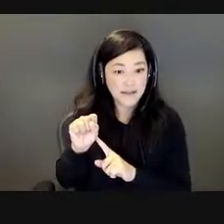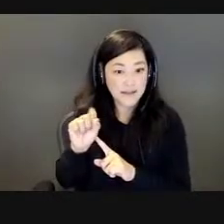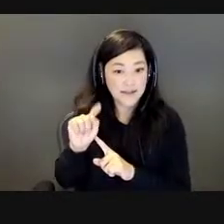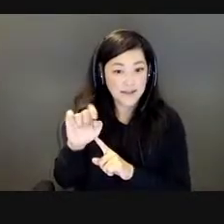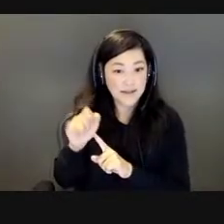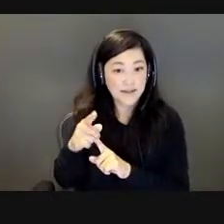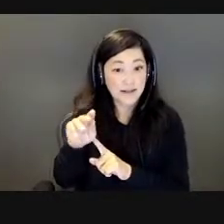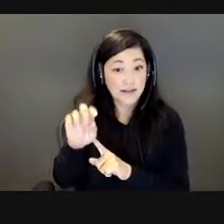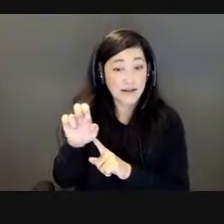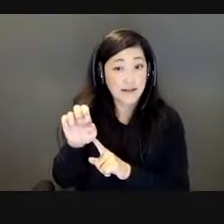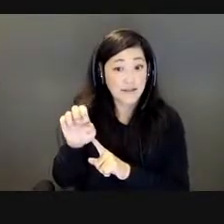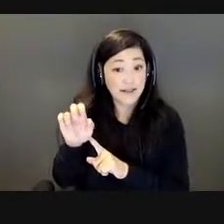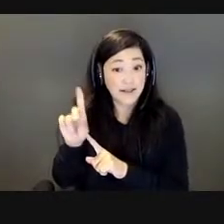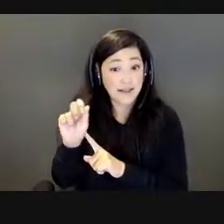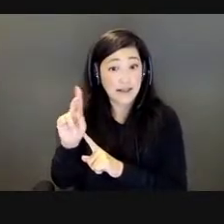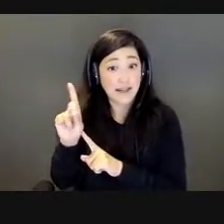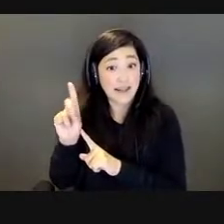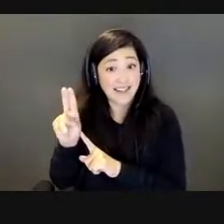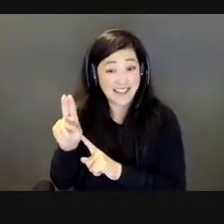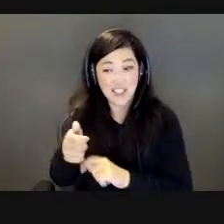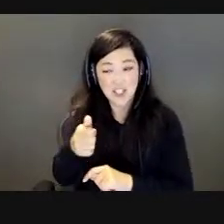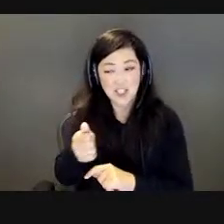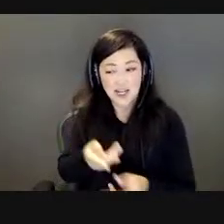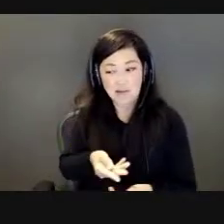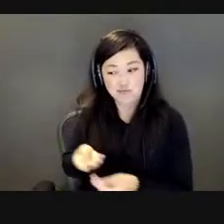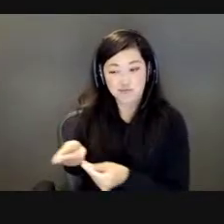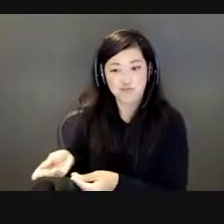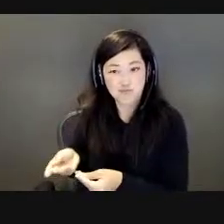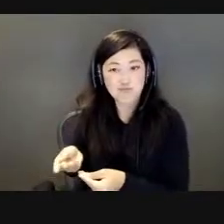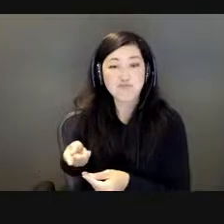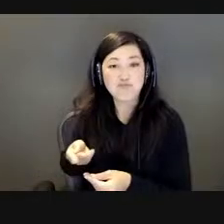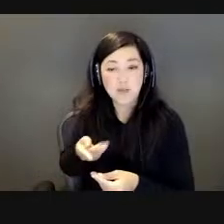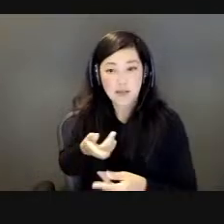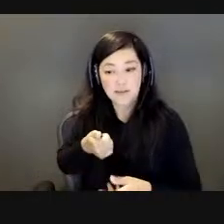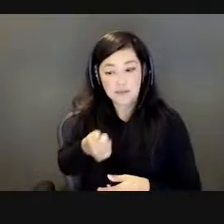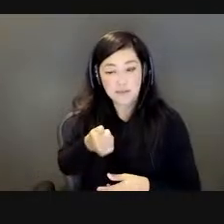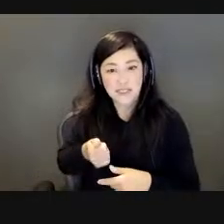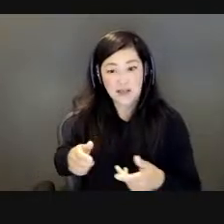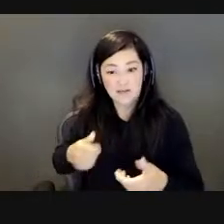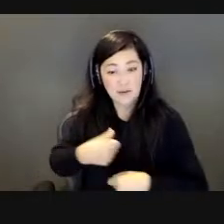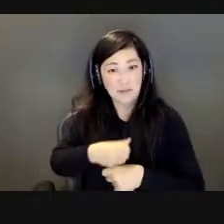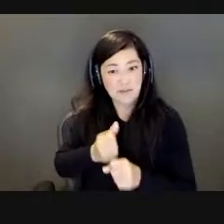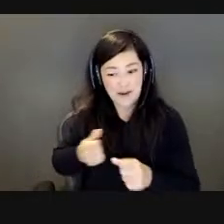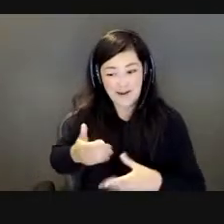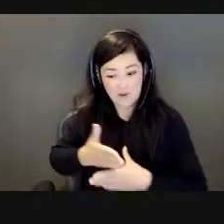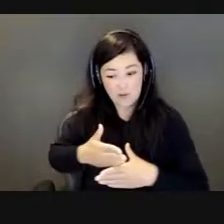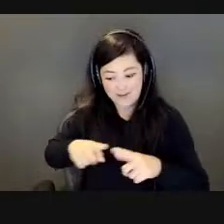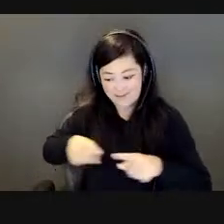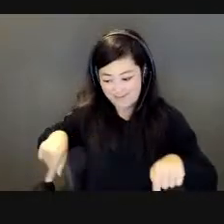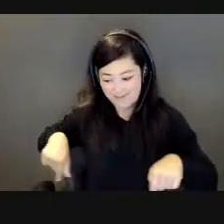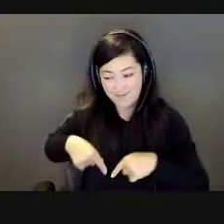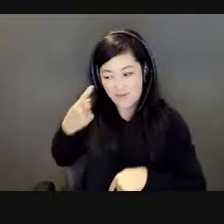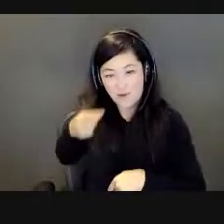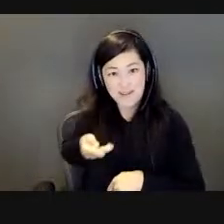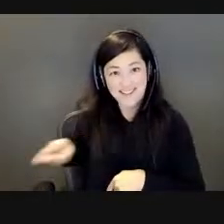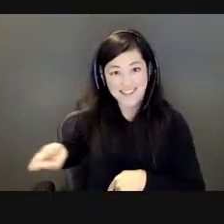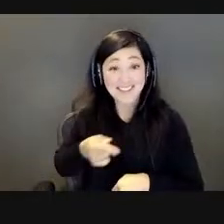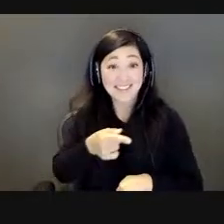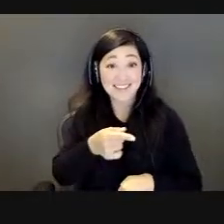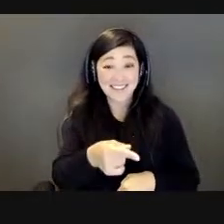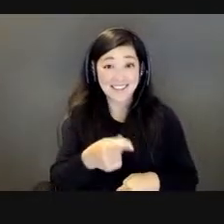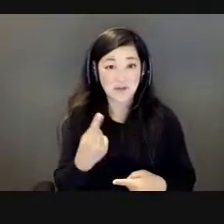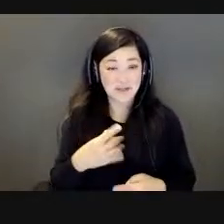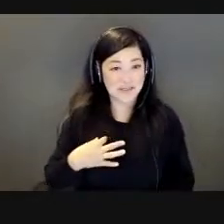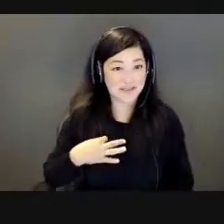a homemade charcuterie board from one of our board members, George, who is wearing a black shirt, has a big